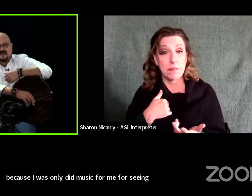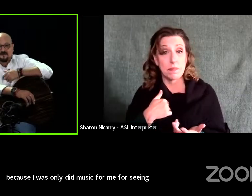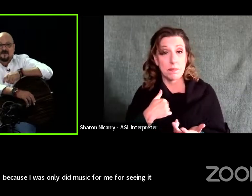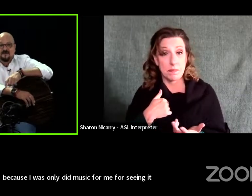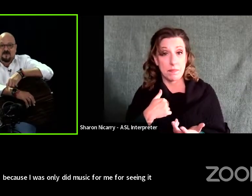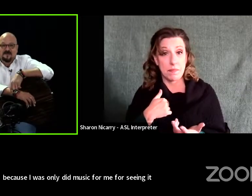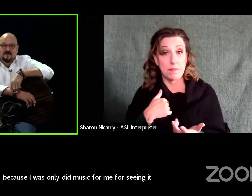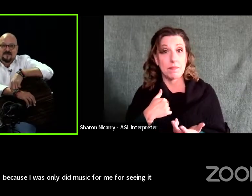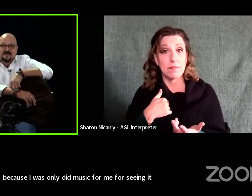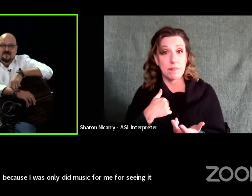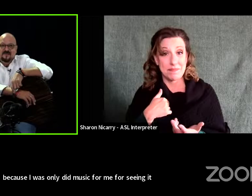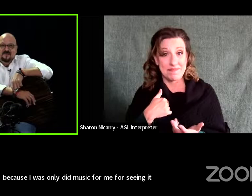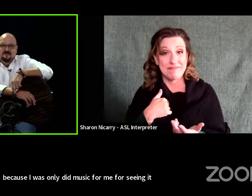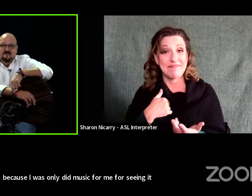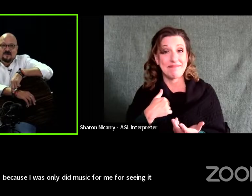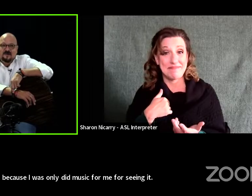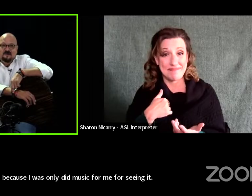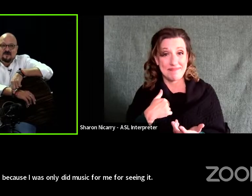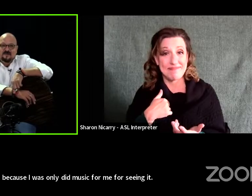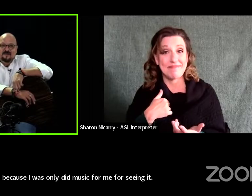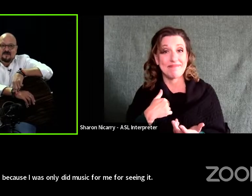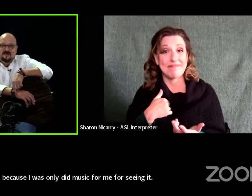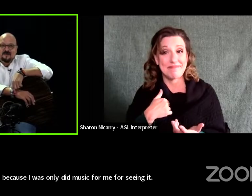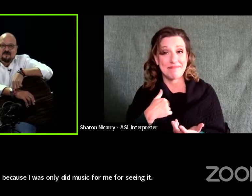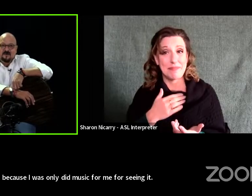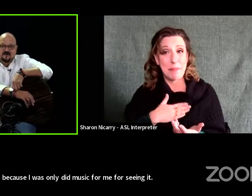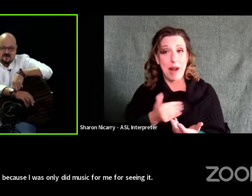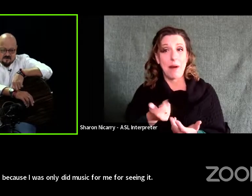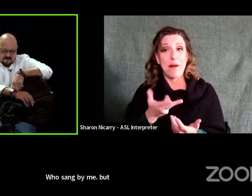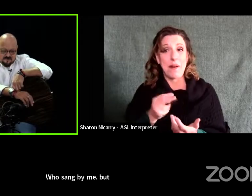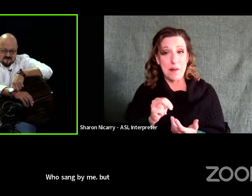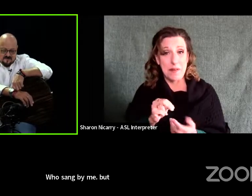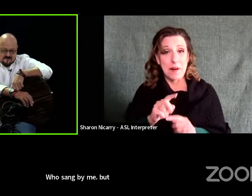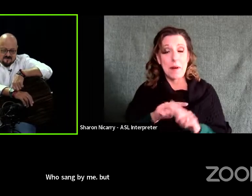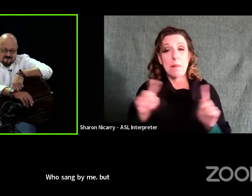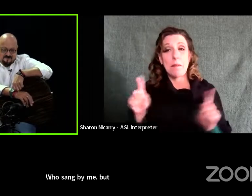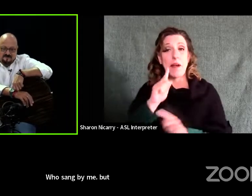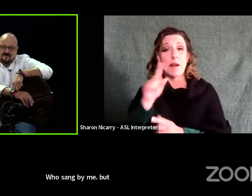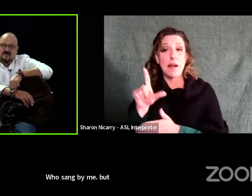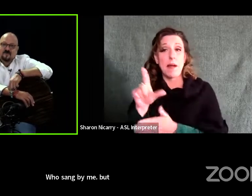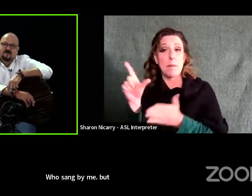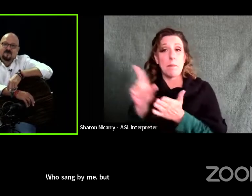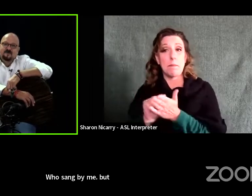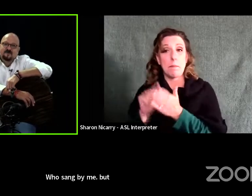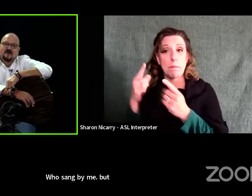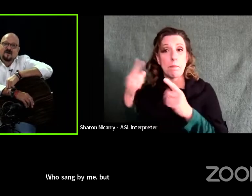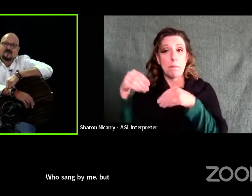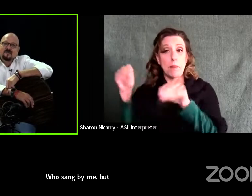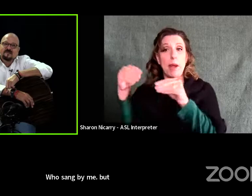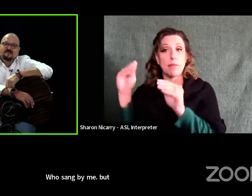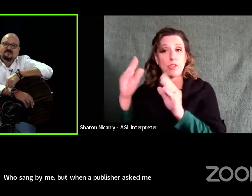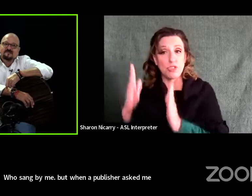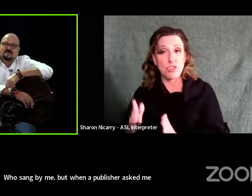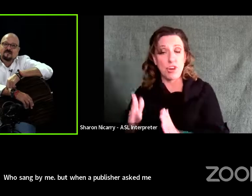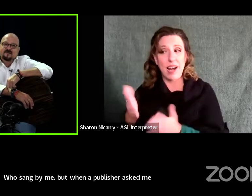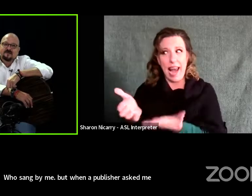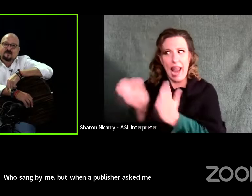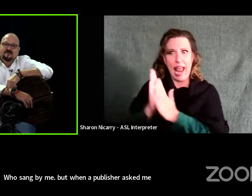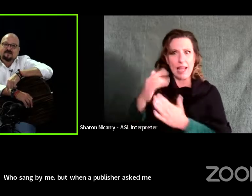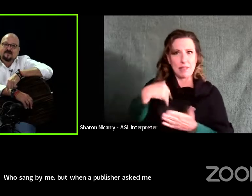who sang by me. But when a publisher asked me to write a song